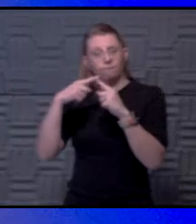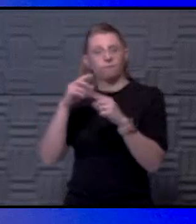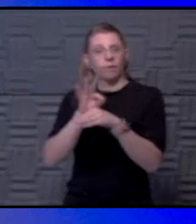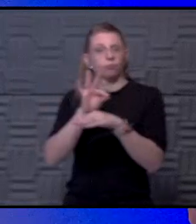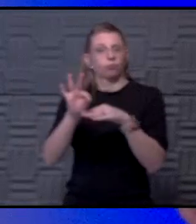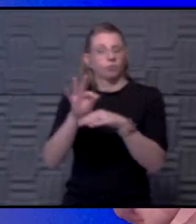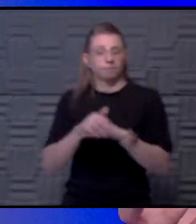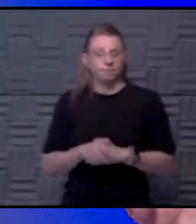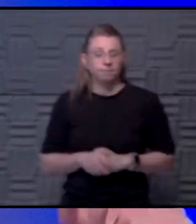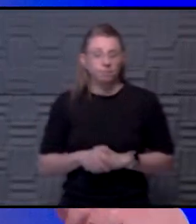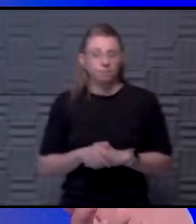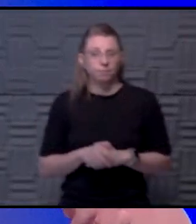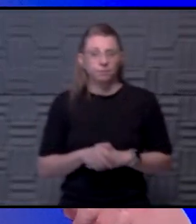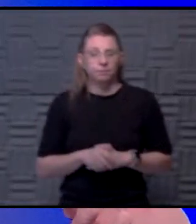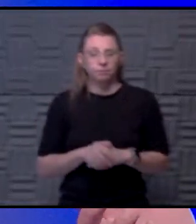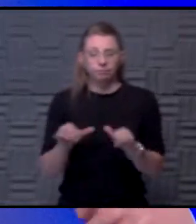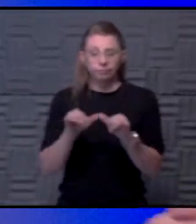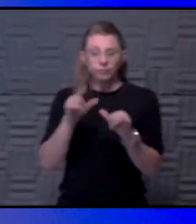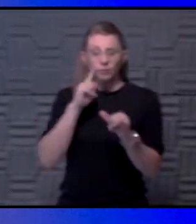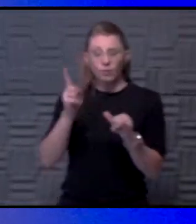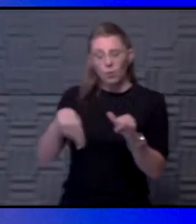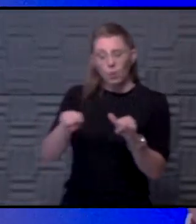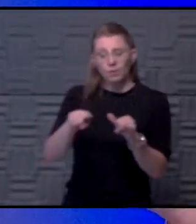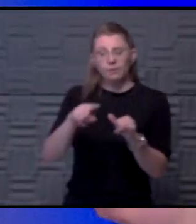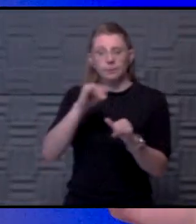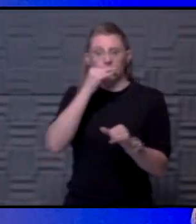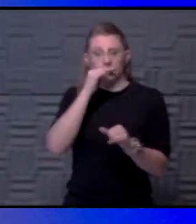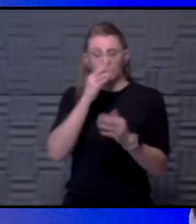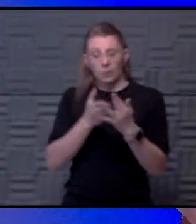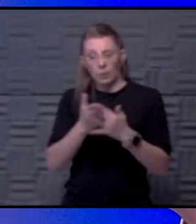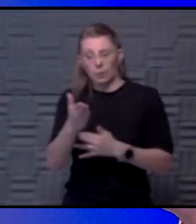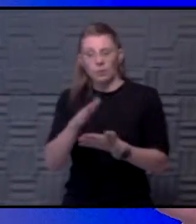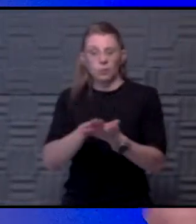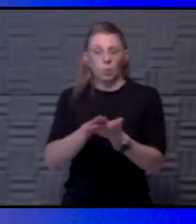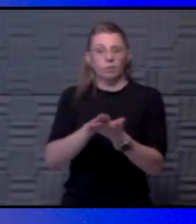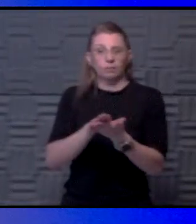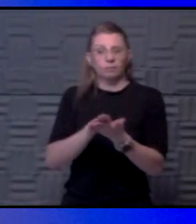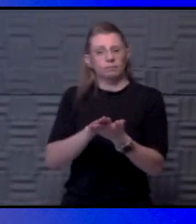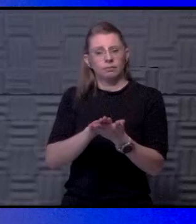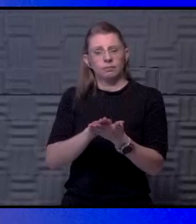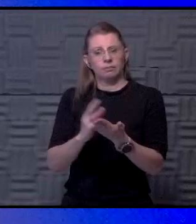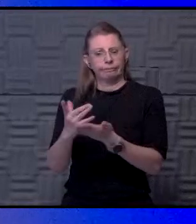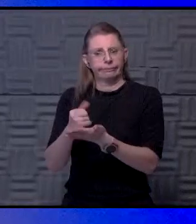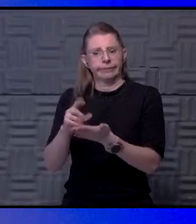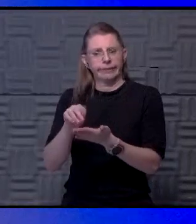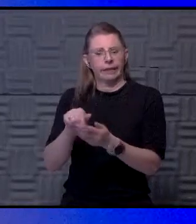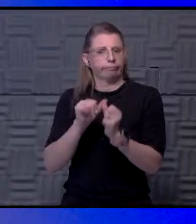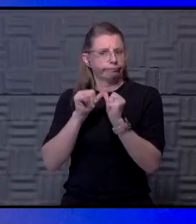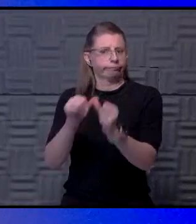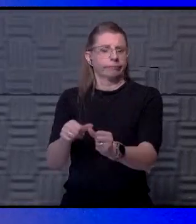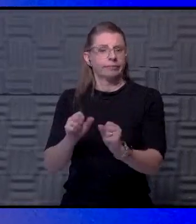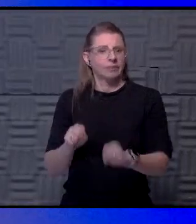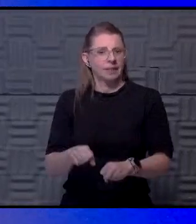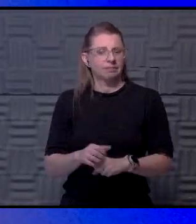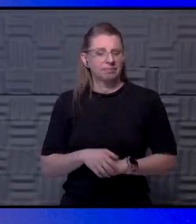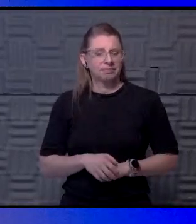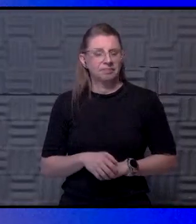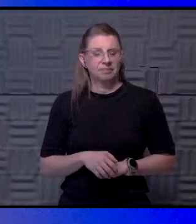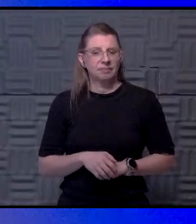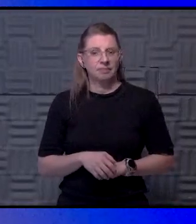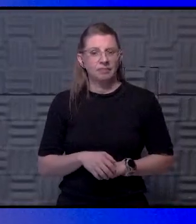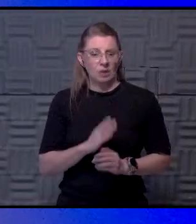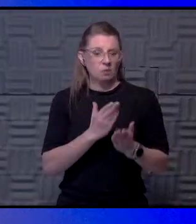That benefit is immeasurable for those kids as they grow and go through school and work and the impact on their life. So,